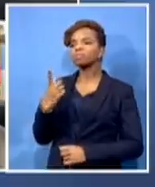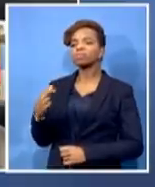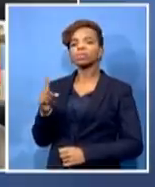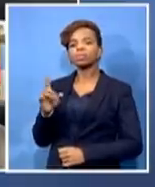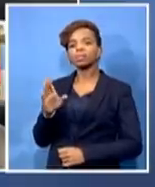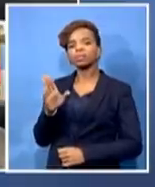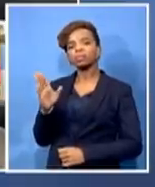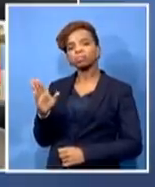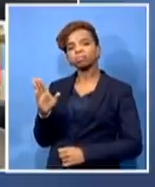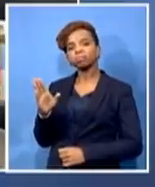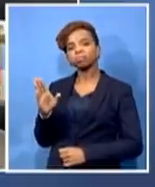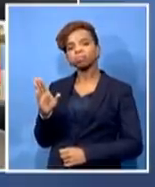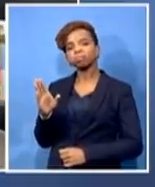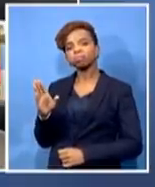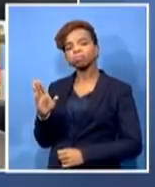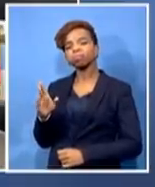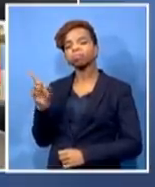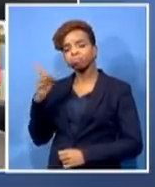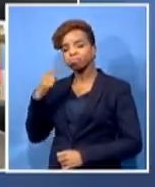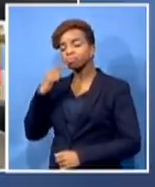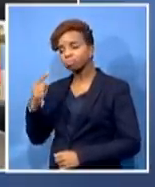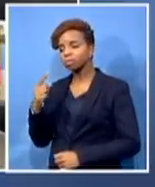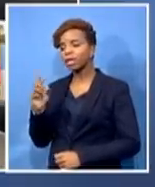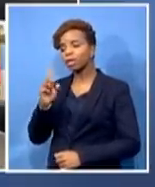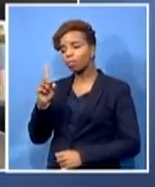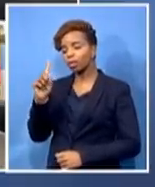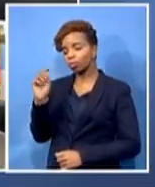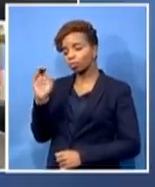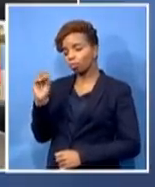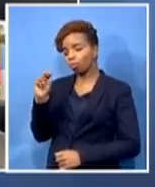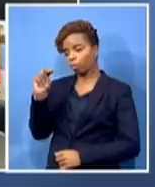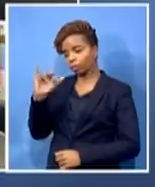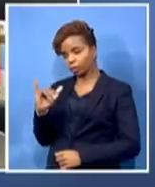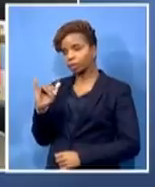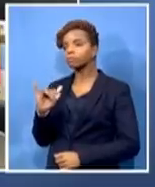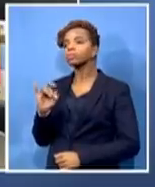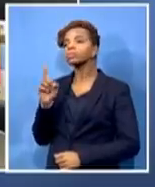re-emphasizing Tony Yengeni's call for President Cyril Ramaphosa to step down as well?